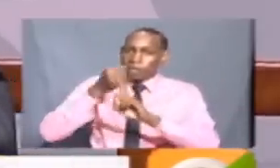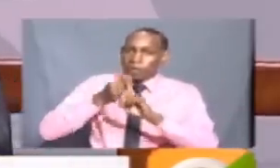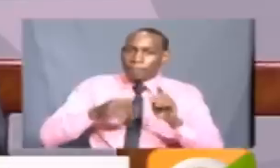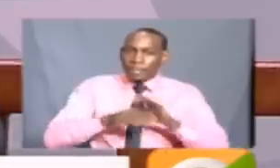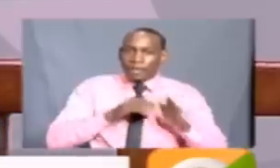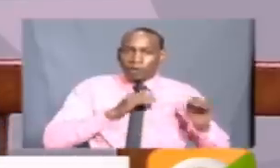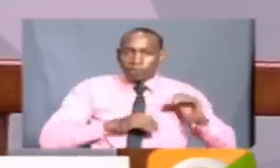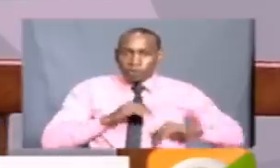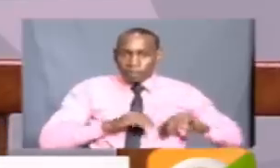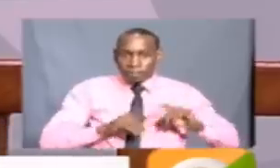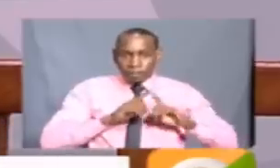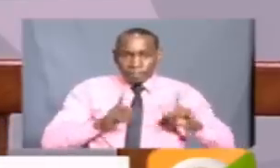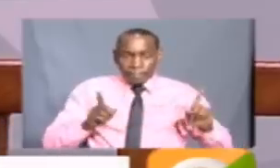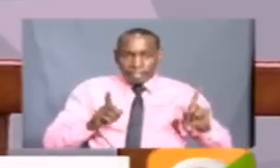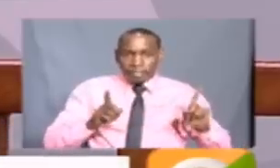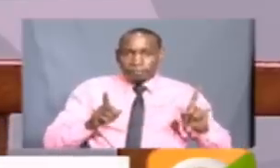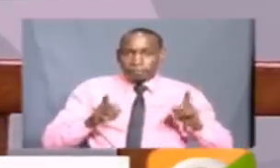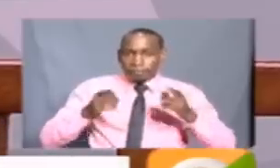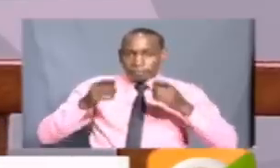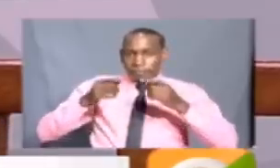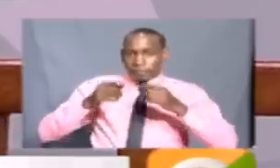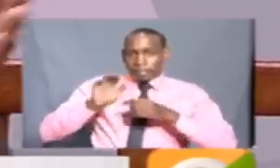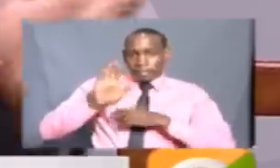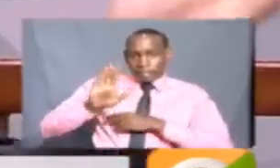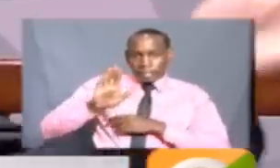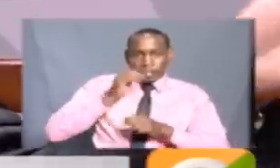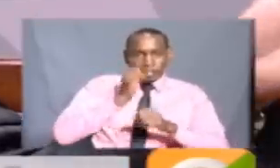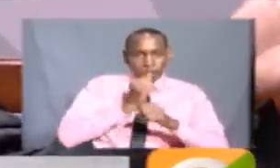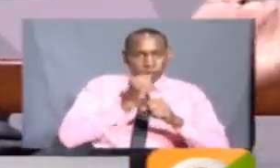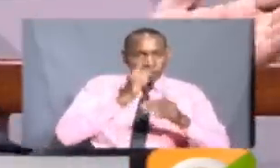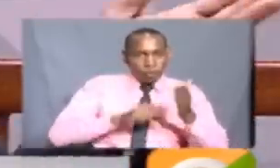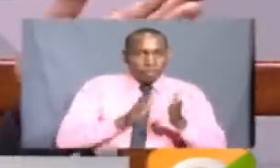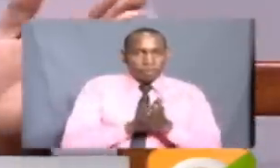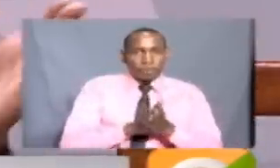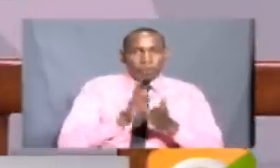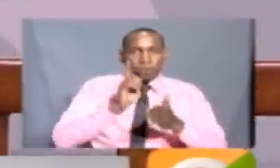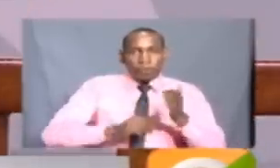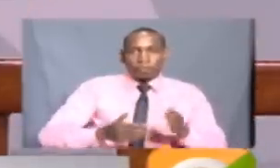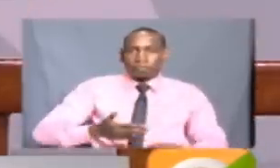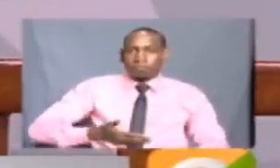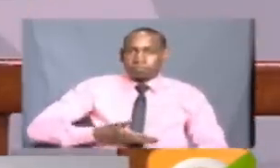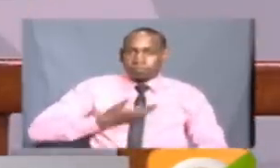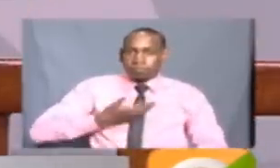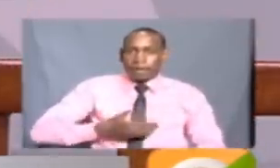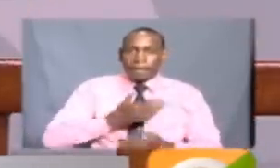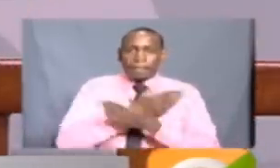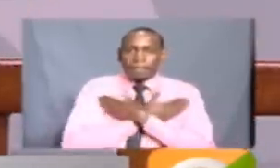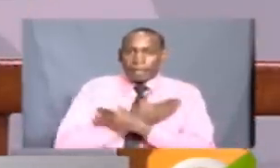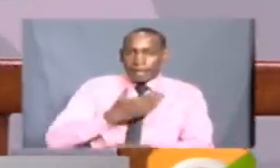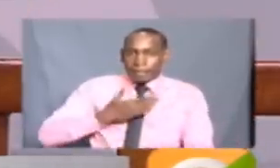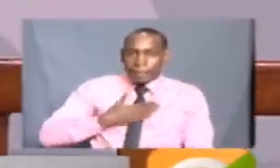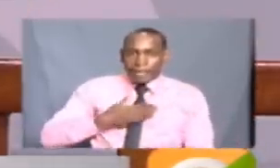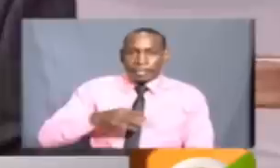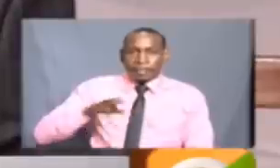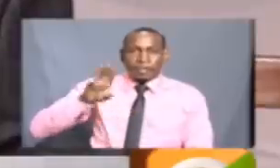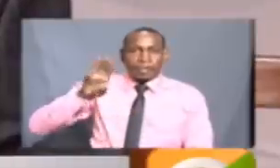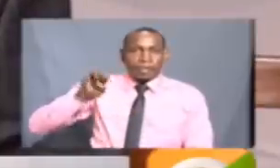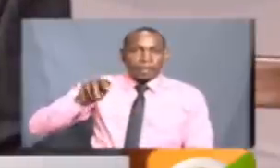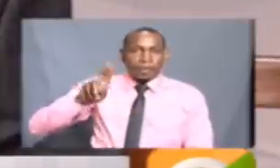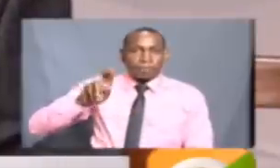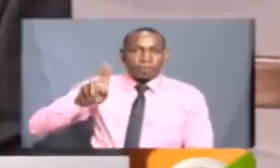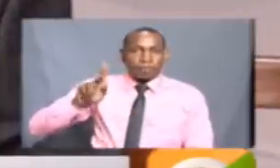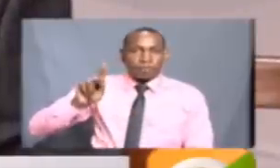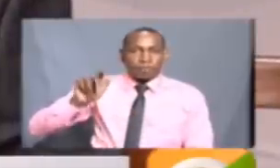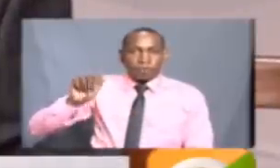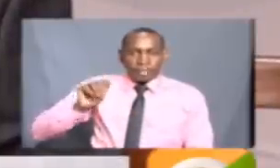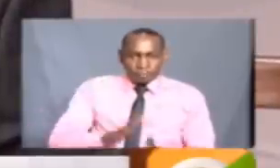But what he is doing, which I think irritates my friend Barrack Muluka, yes, is